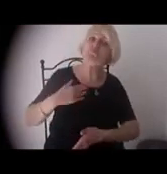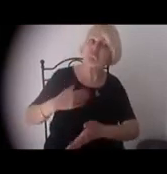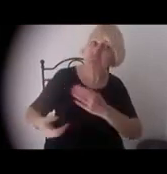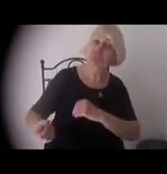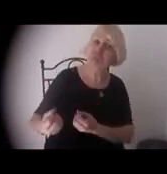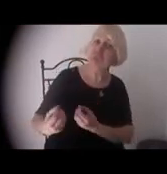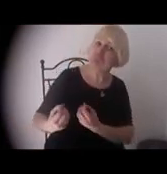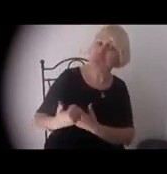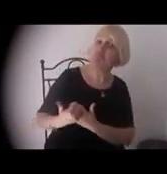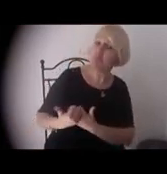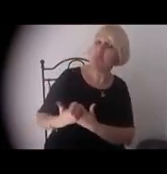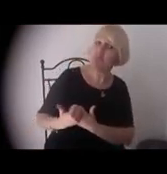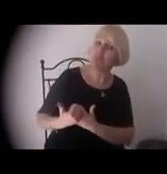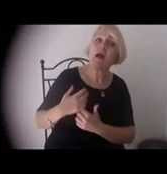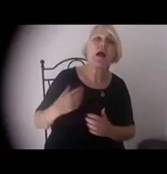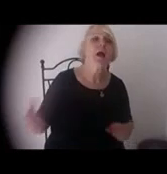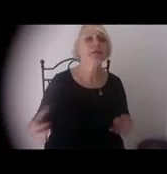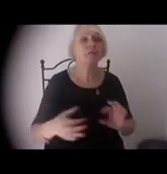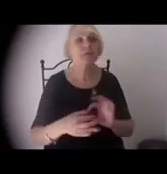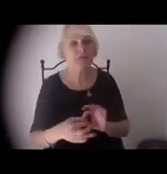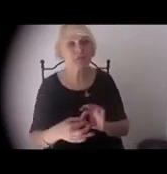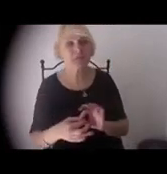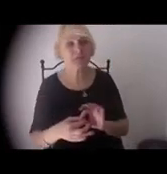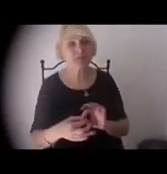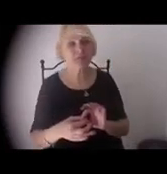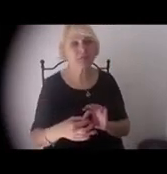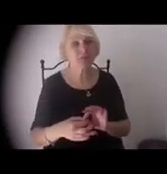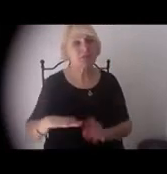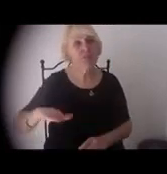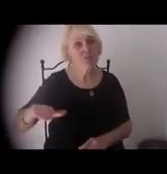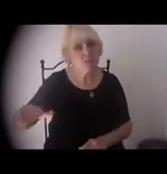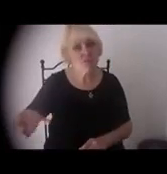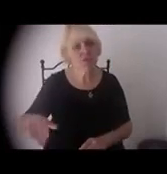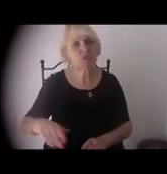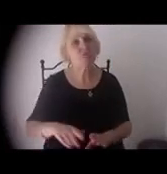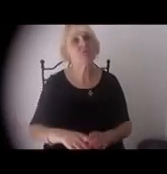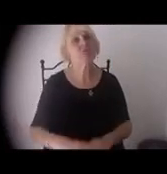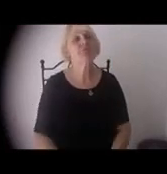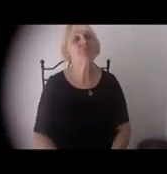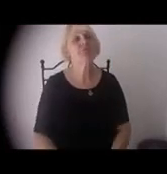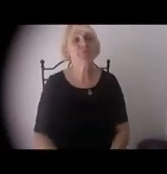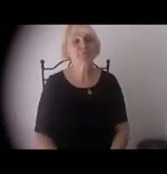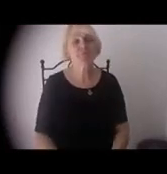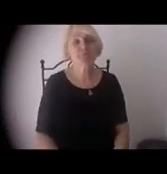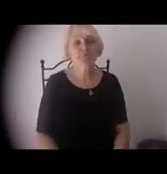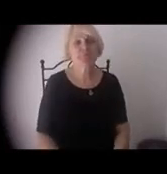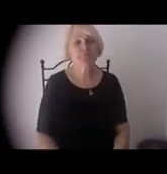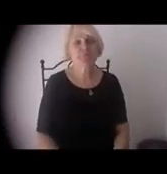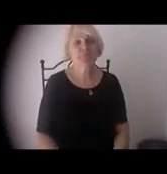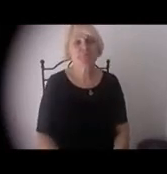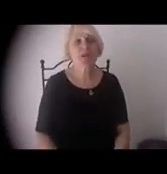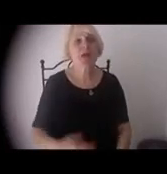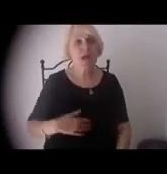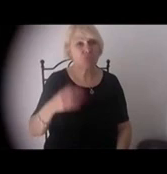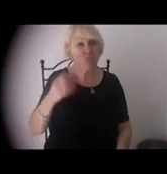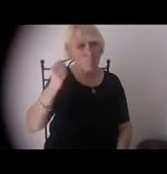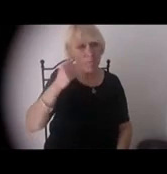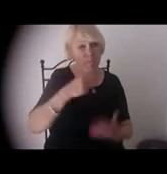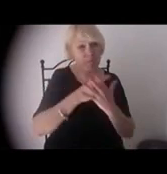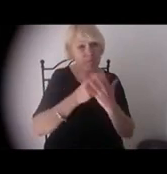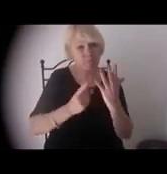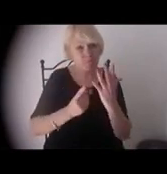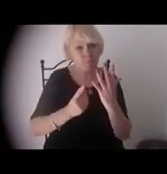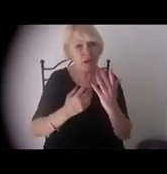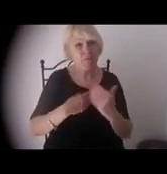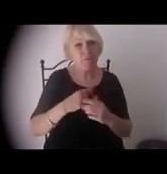really important, and kind of connecting back to those kind of core principles that Emma talked about, I think is really important.